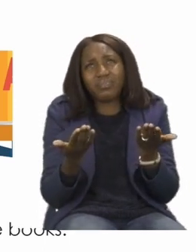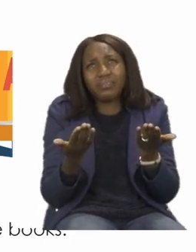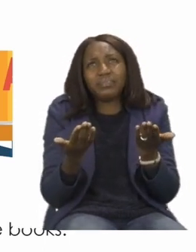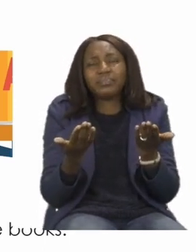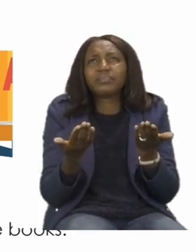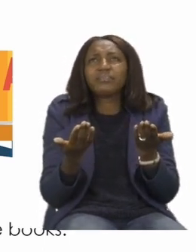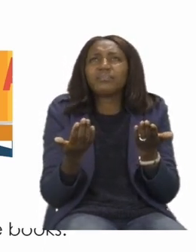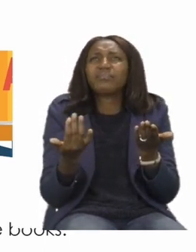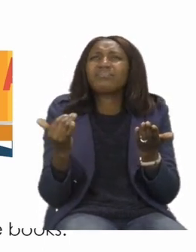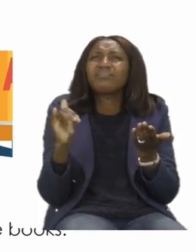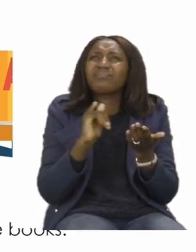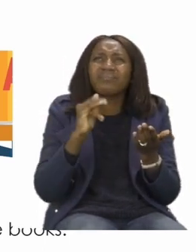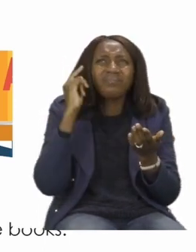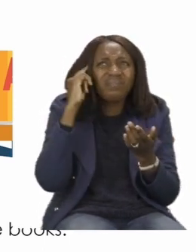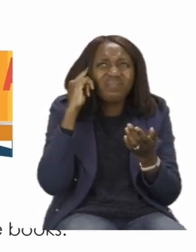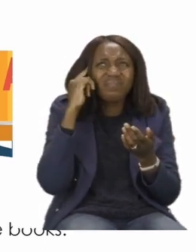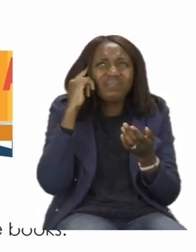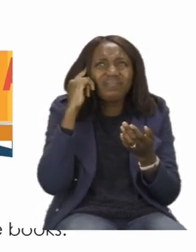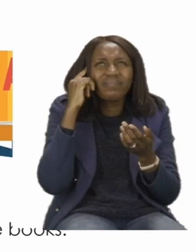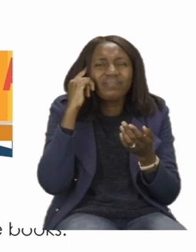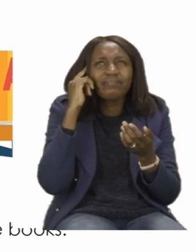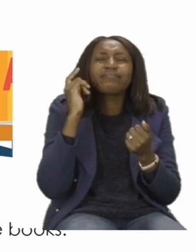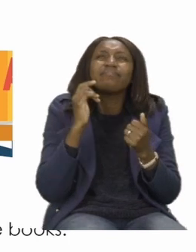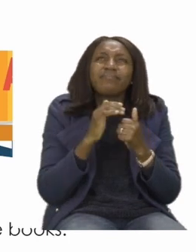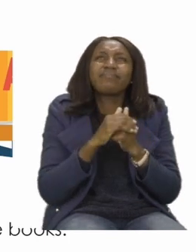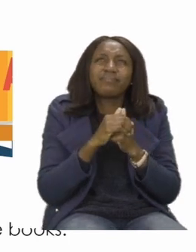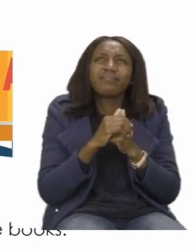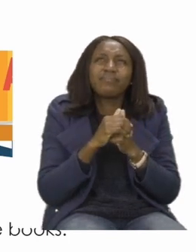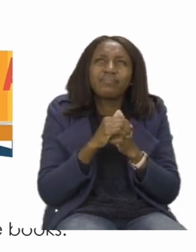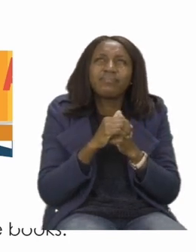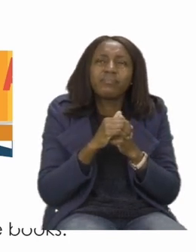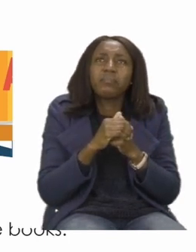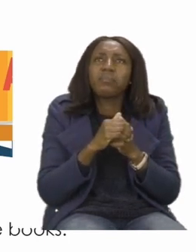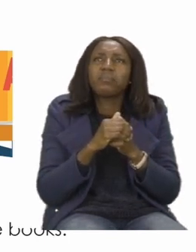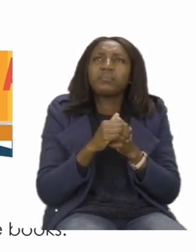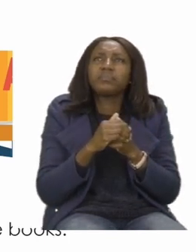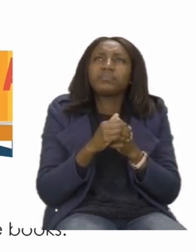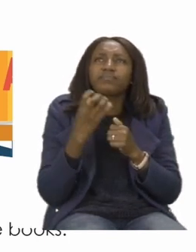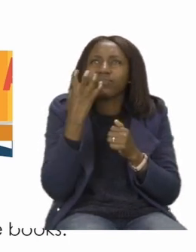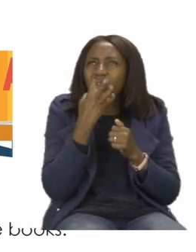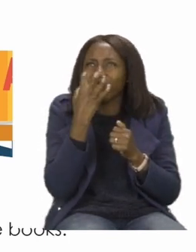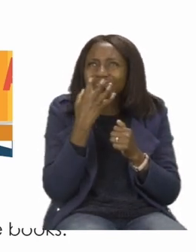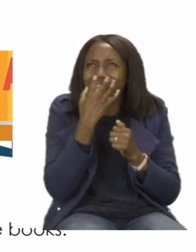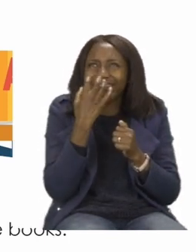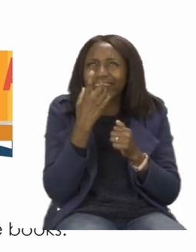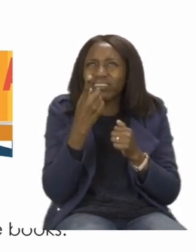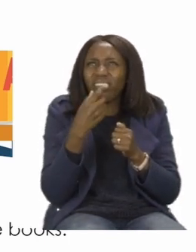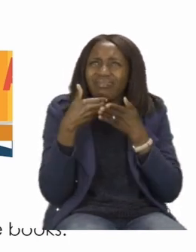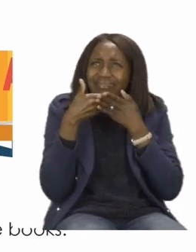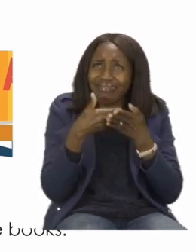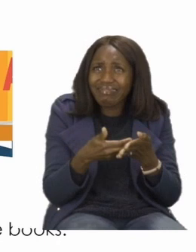Which one do you think is the correct one? Should we write heavier than, lighter